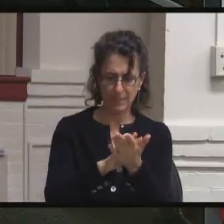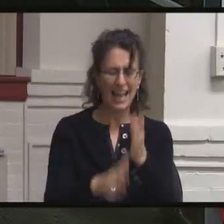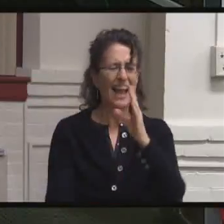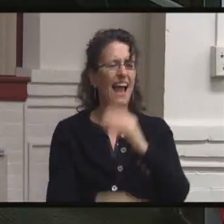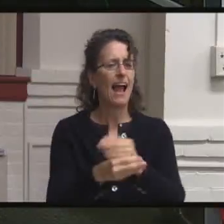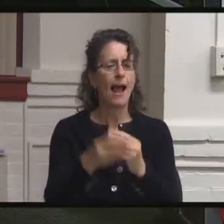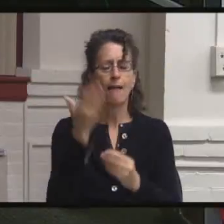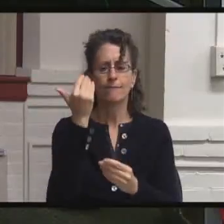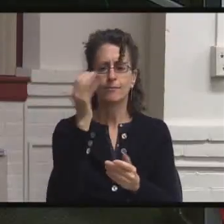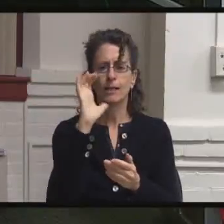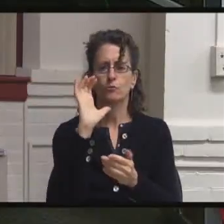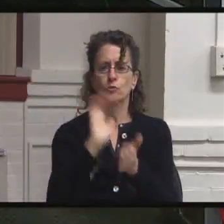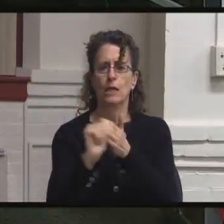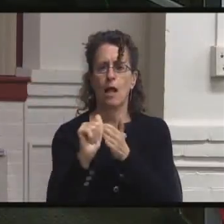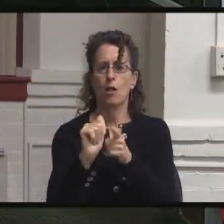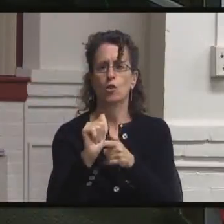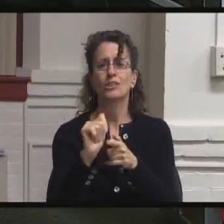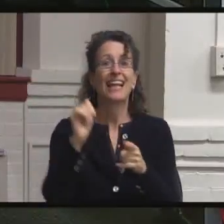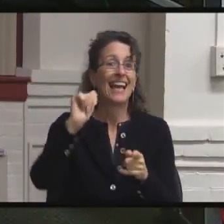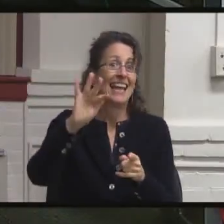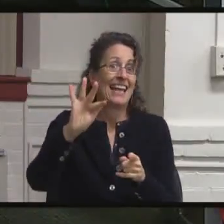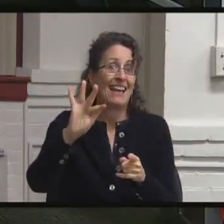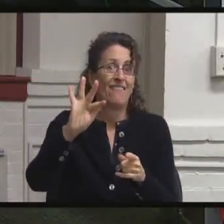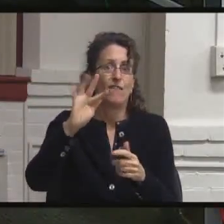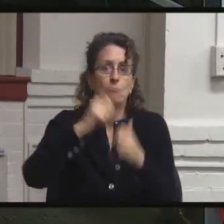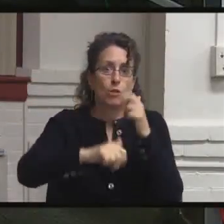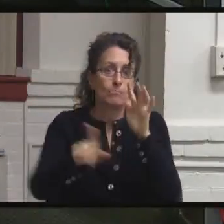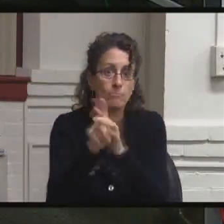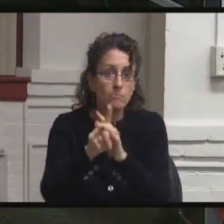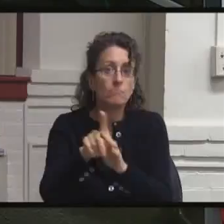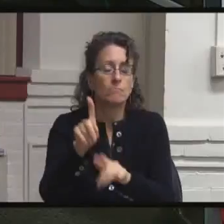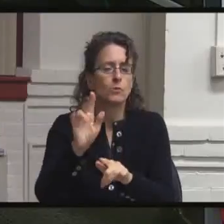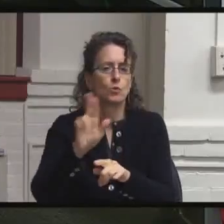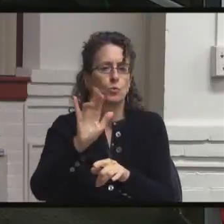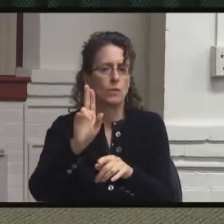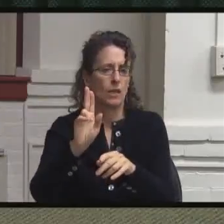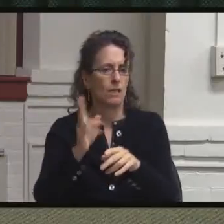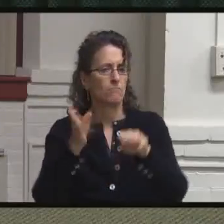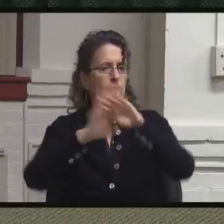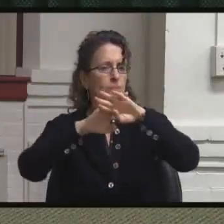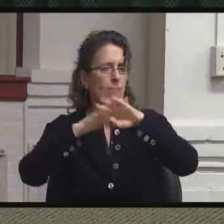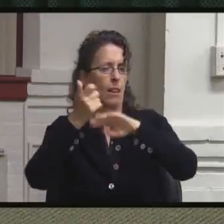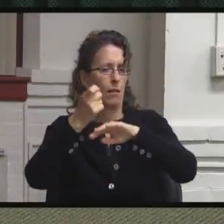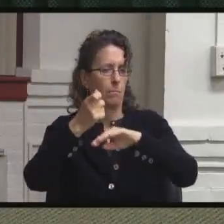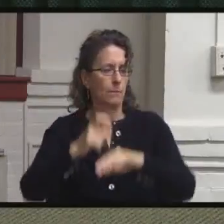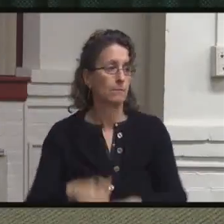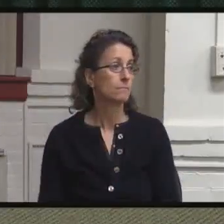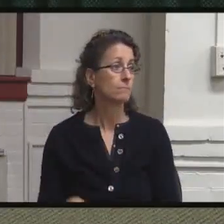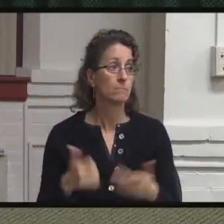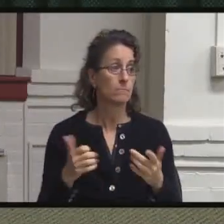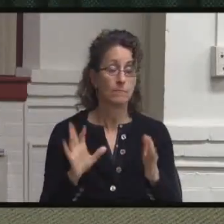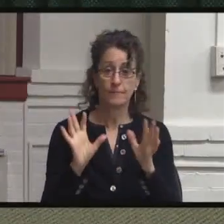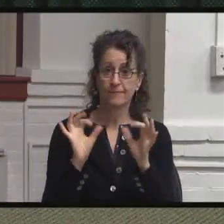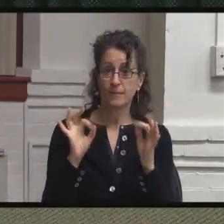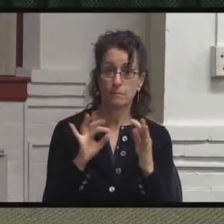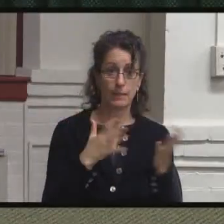and have arrived at the 36,220 okay. number. Other questions or comments from anybody on the board?